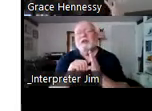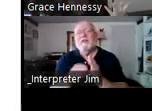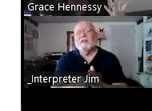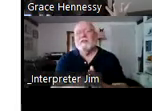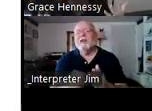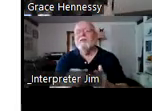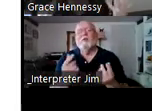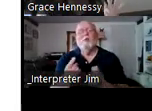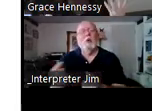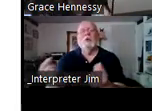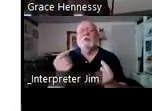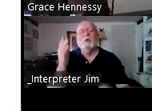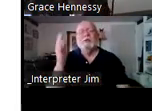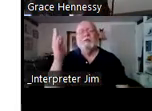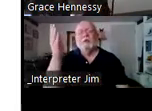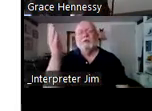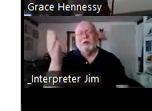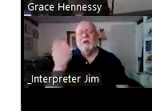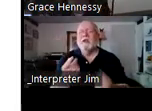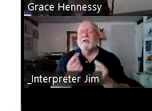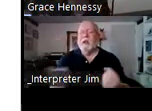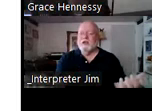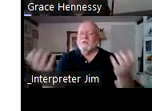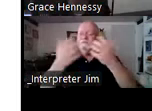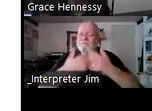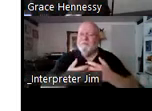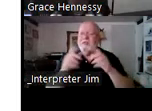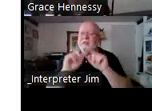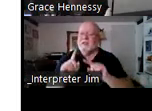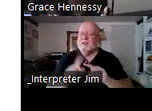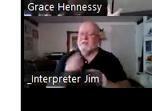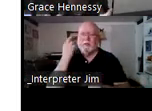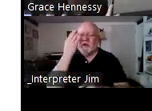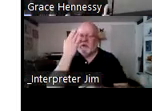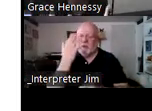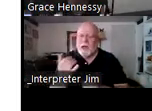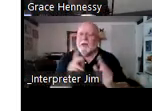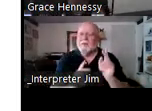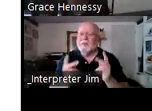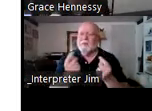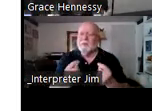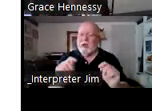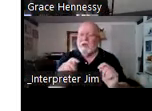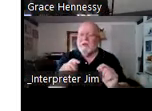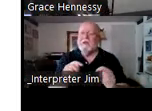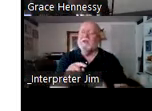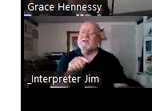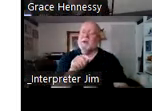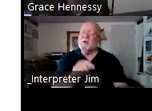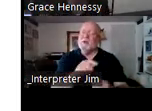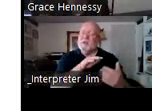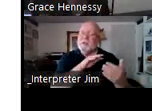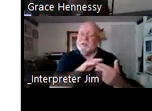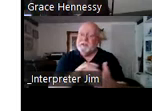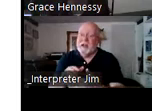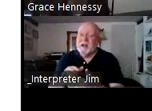these different factors and trying to see where they intersect. So, in this study, this brings together a lot of the things that we talked about, the